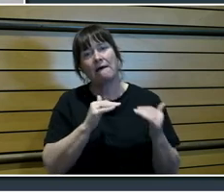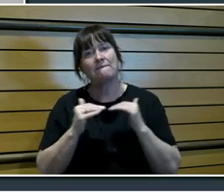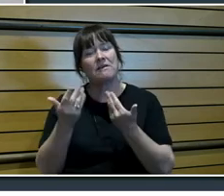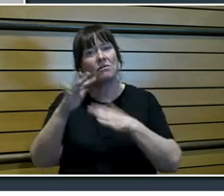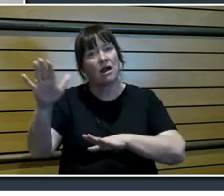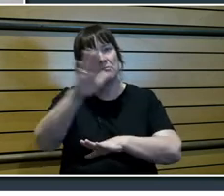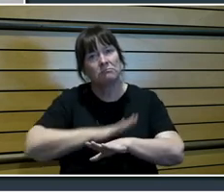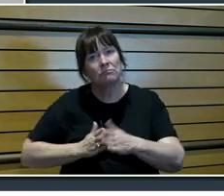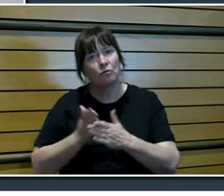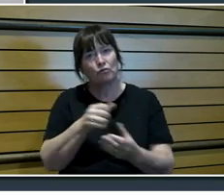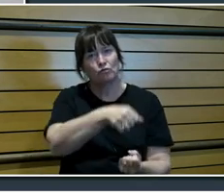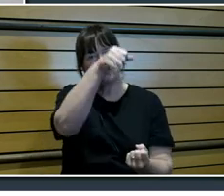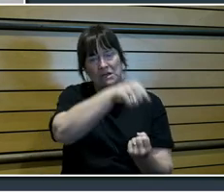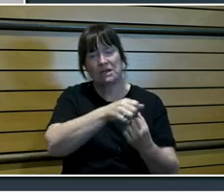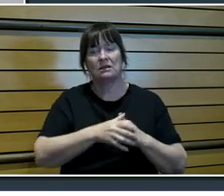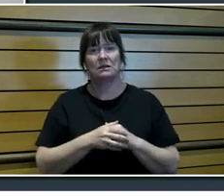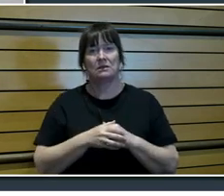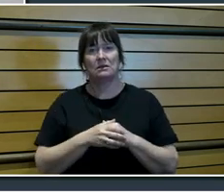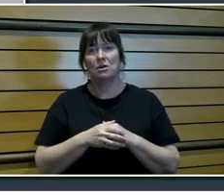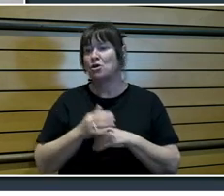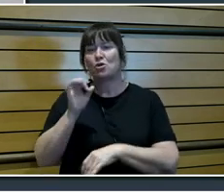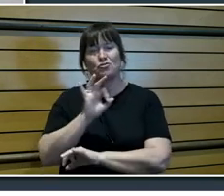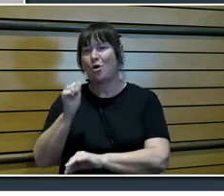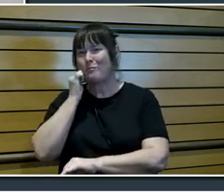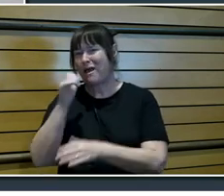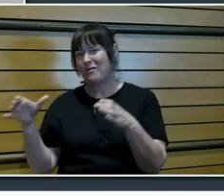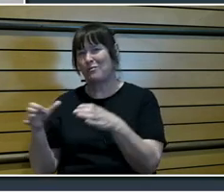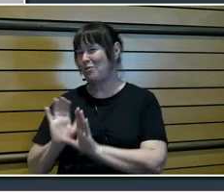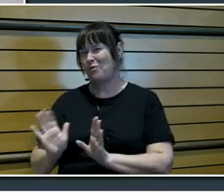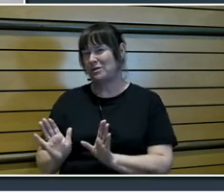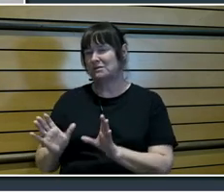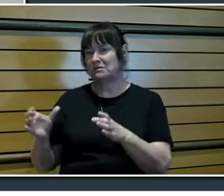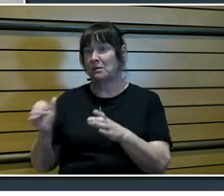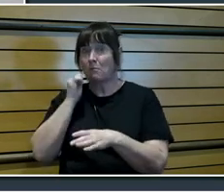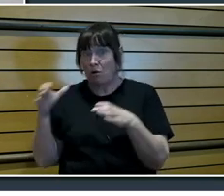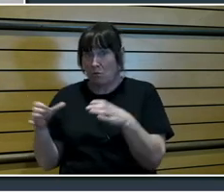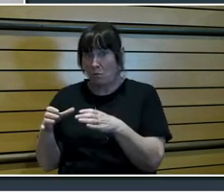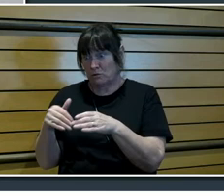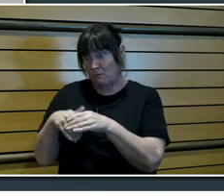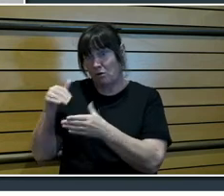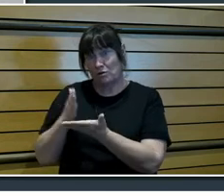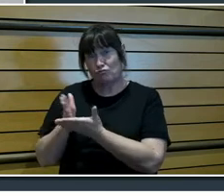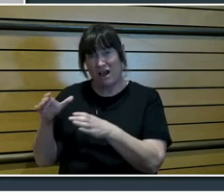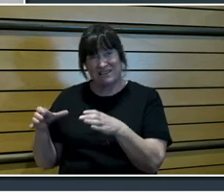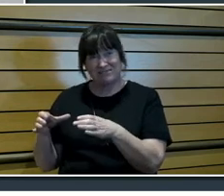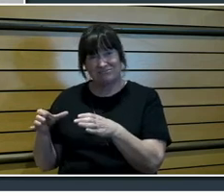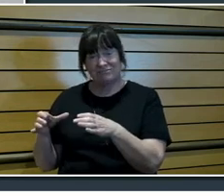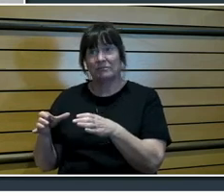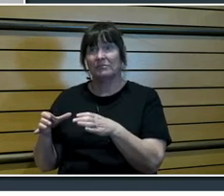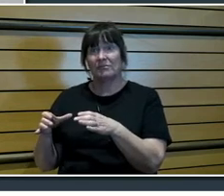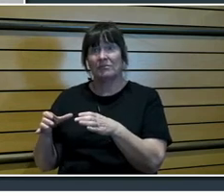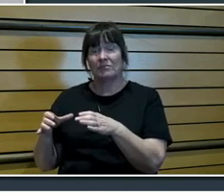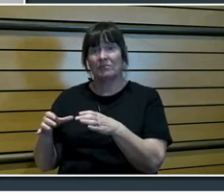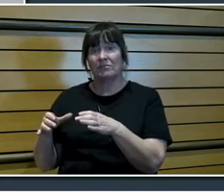Waitangi. Not Māori wards as such. Māori wards, every